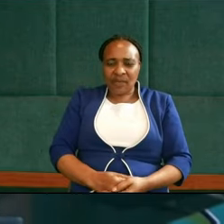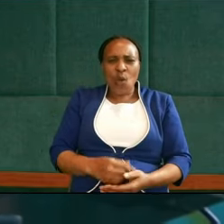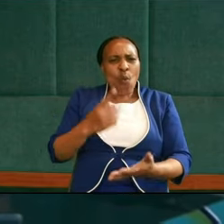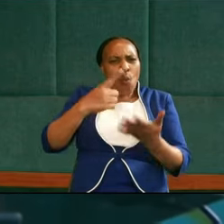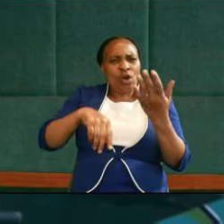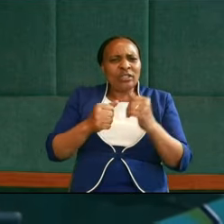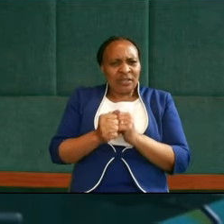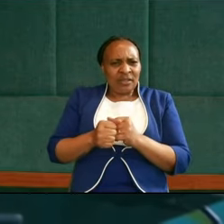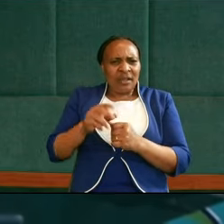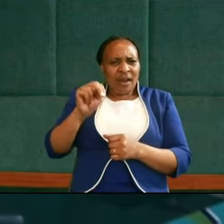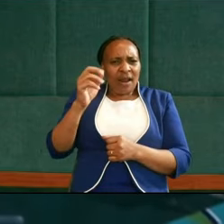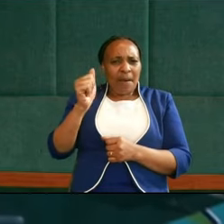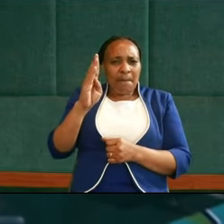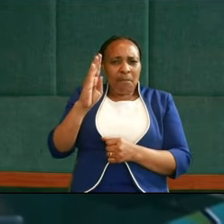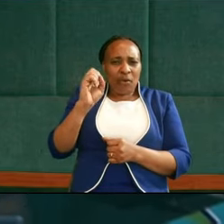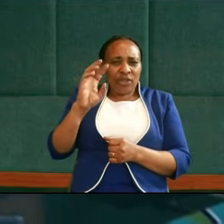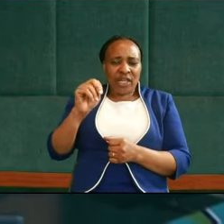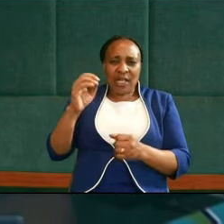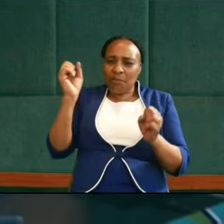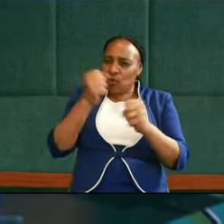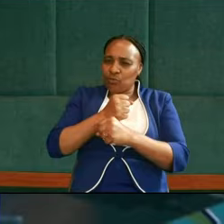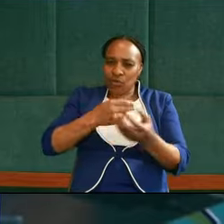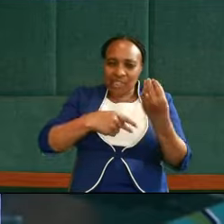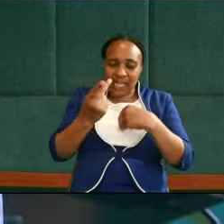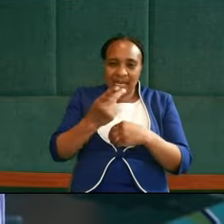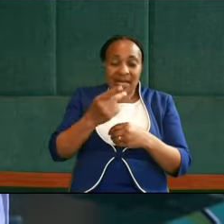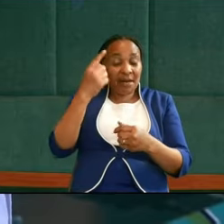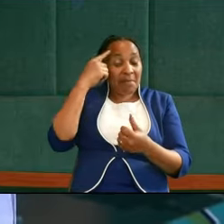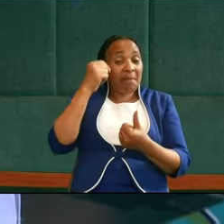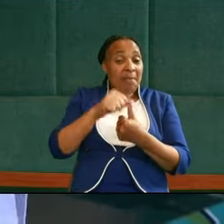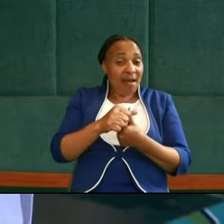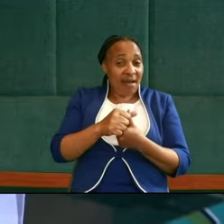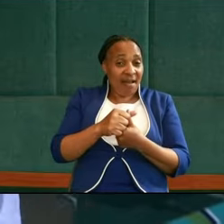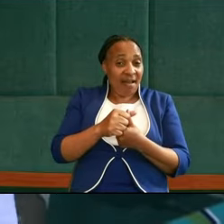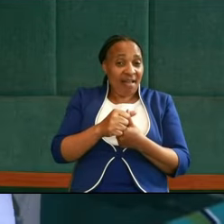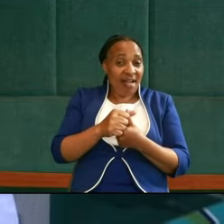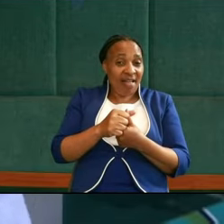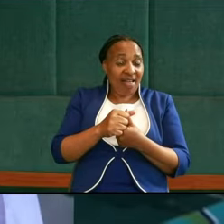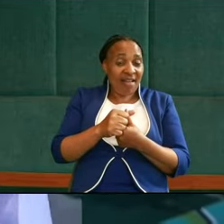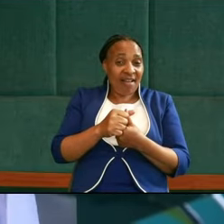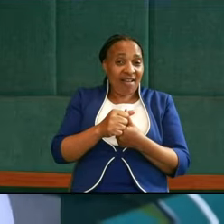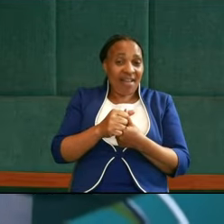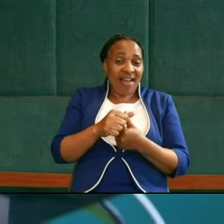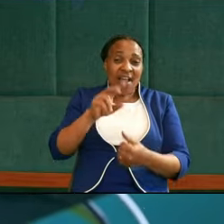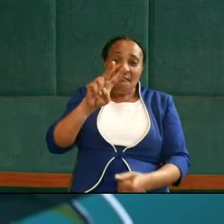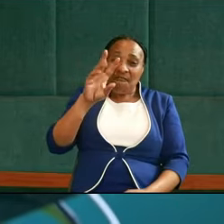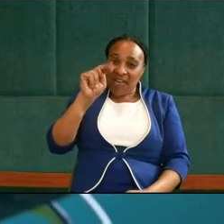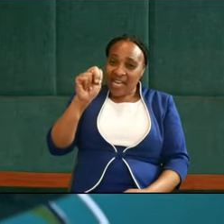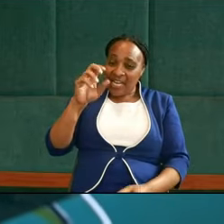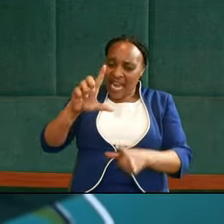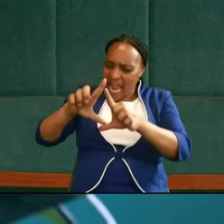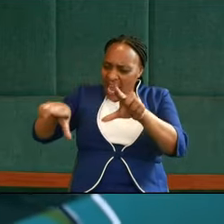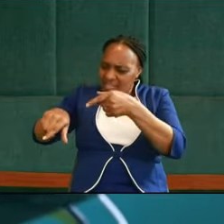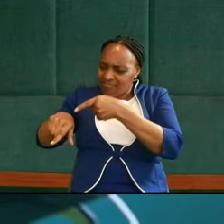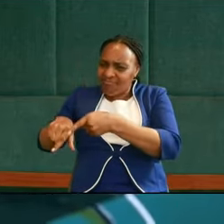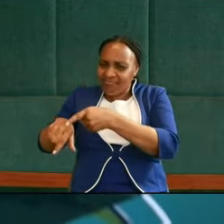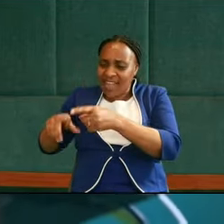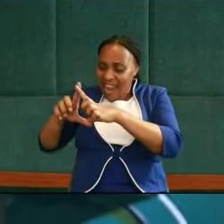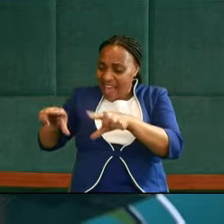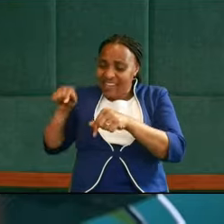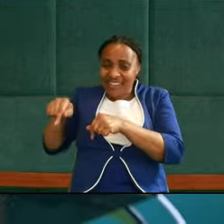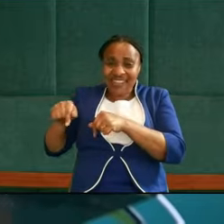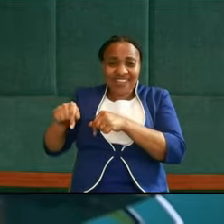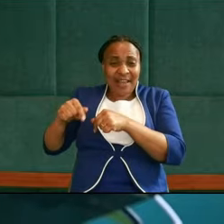Naboth not sell? Remember, the vineyard is a vineyard of personal